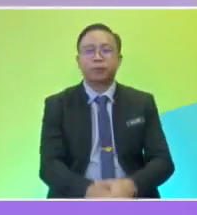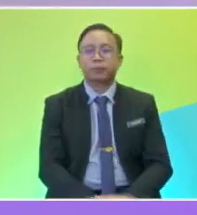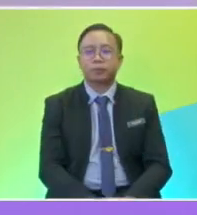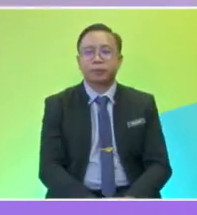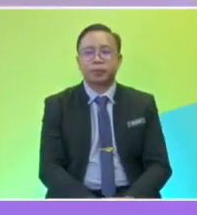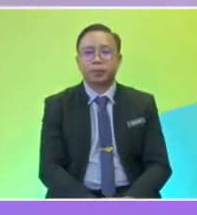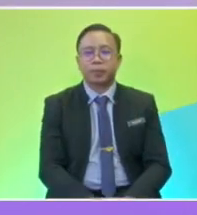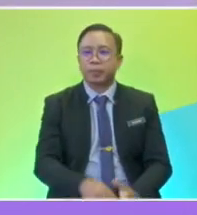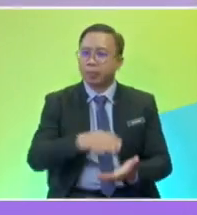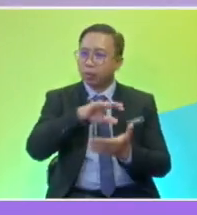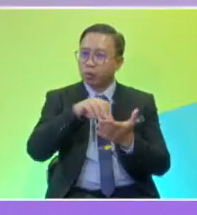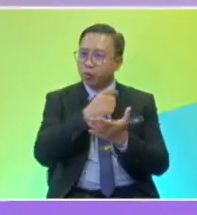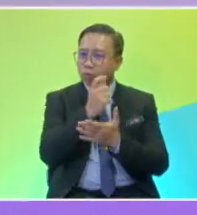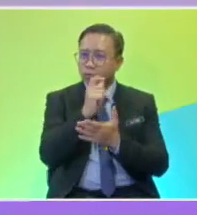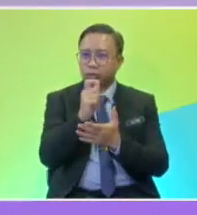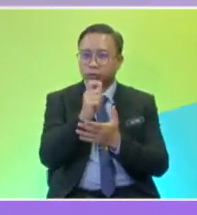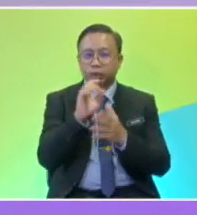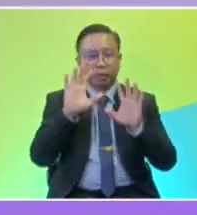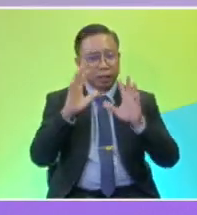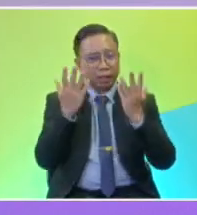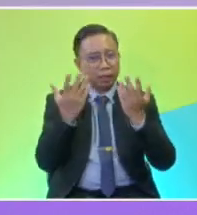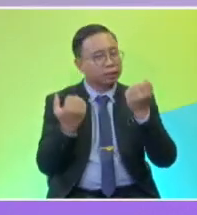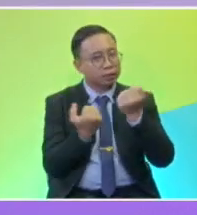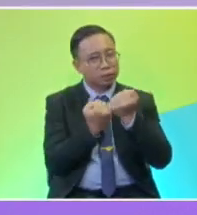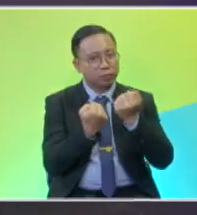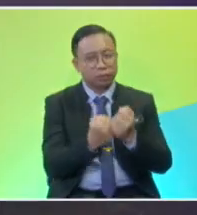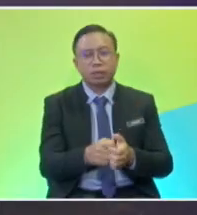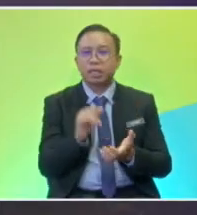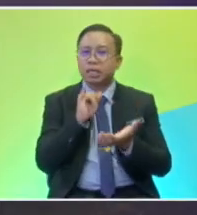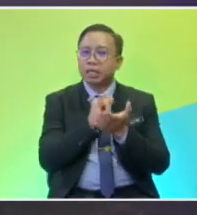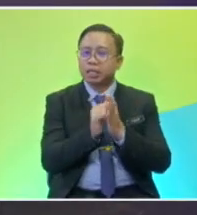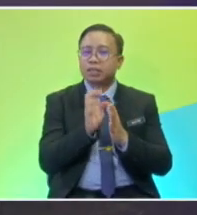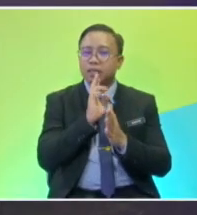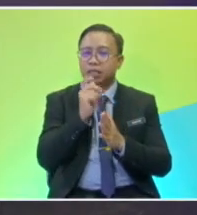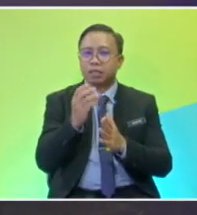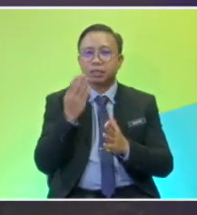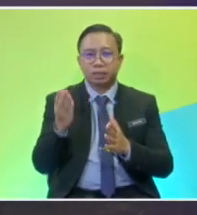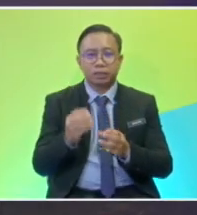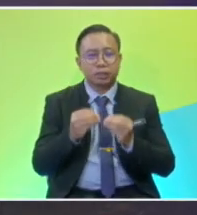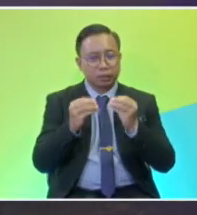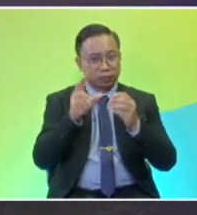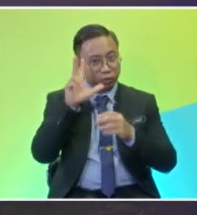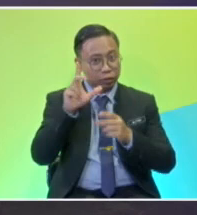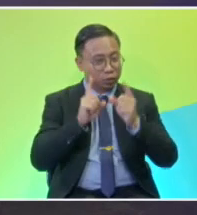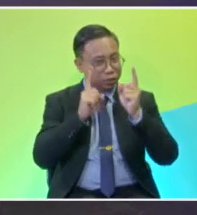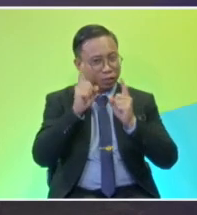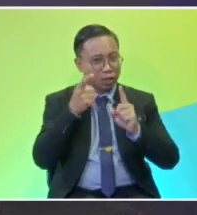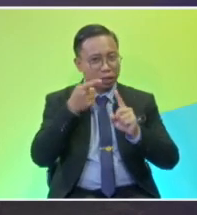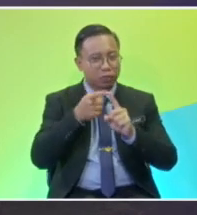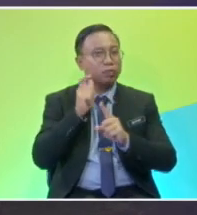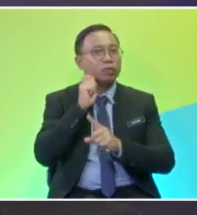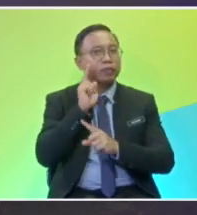gift, right? Exactly. Because her hand bones are supporting her. Yes, these are the thing. Okay, I give you 3 stars for this because we have managed to answer